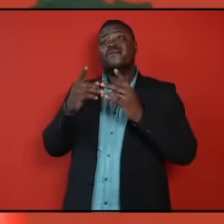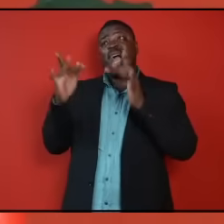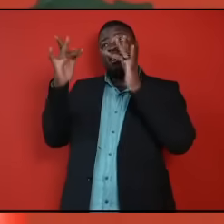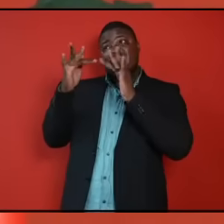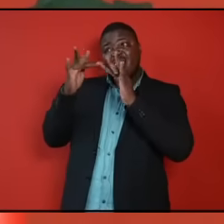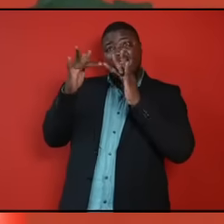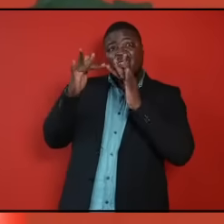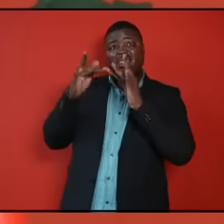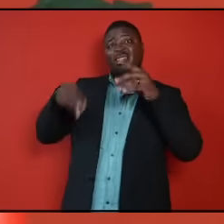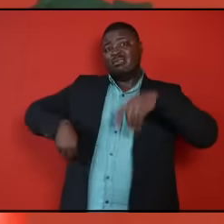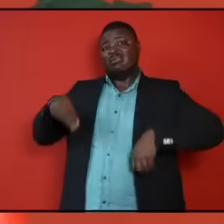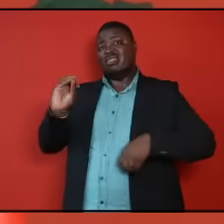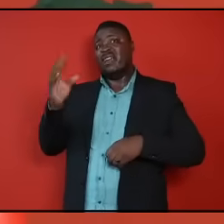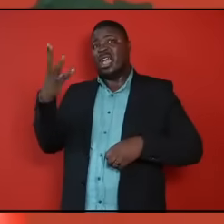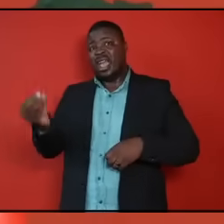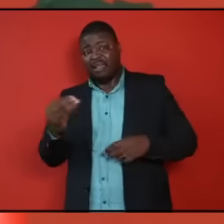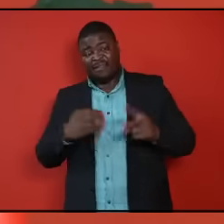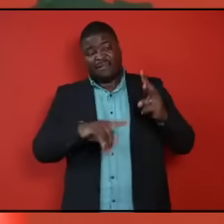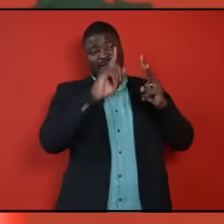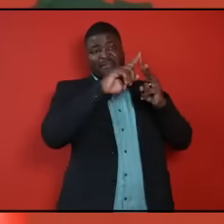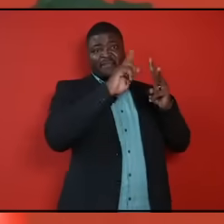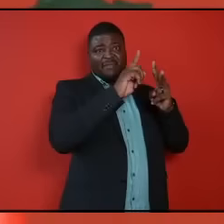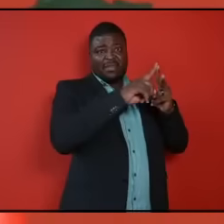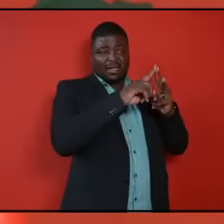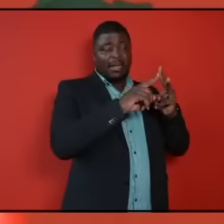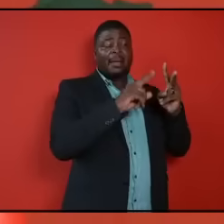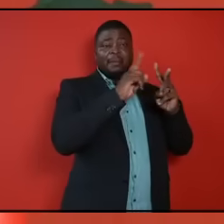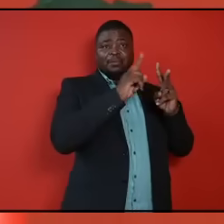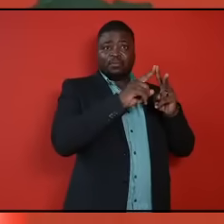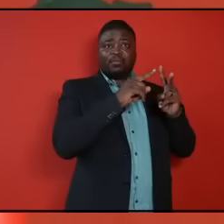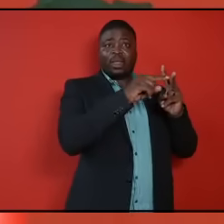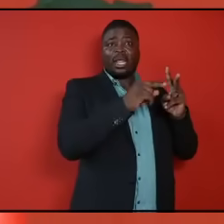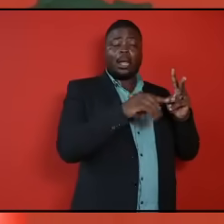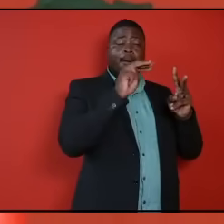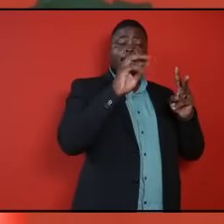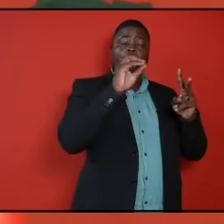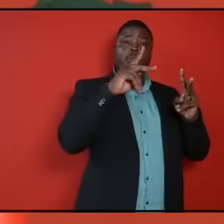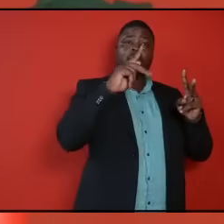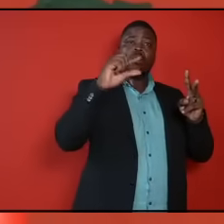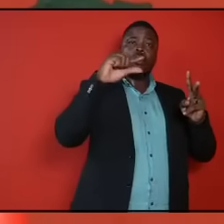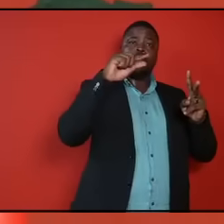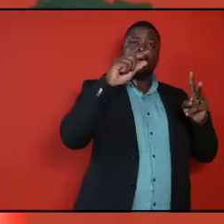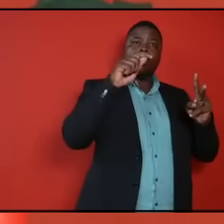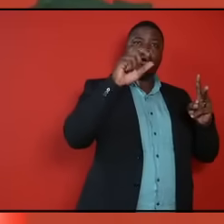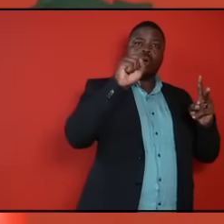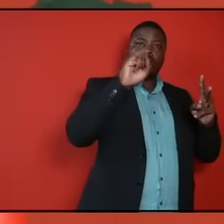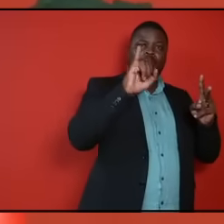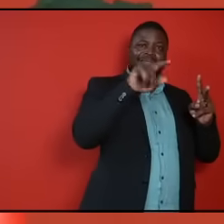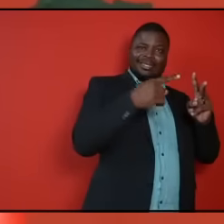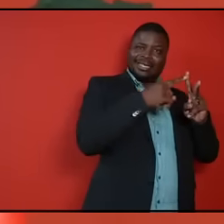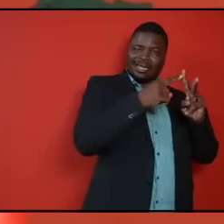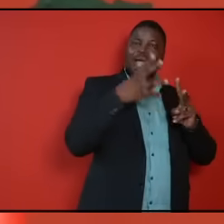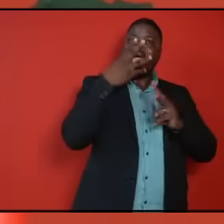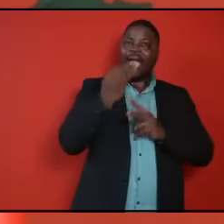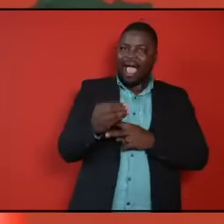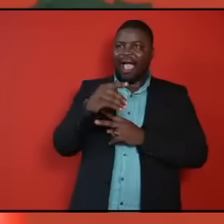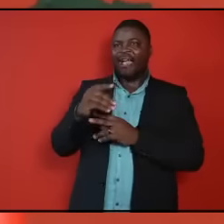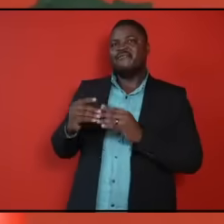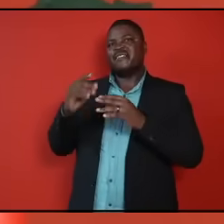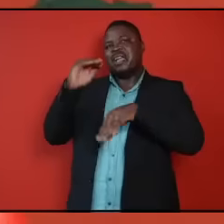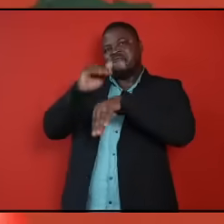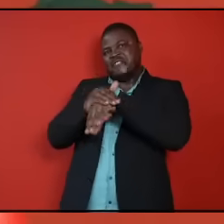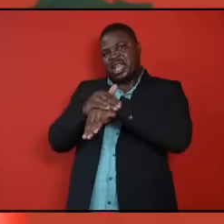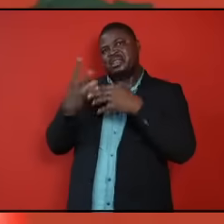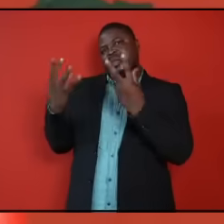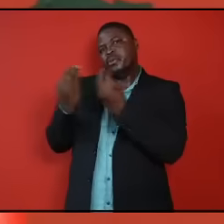who claimed to have very close relationship with the suspended Minister of Police. Hence, the protection we